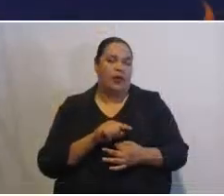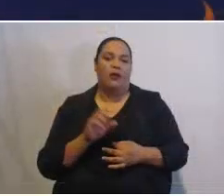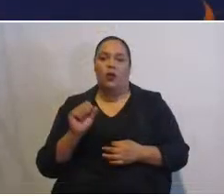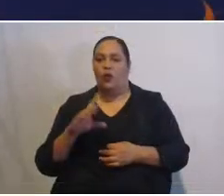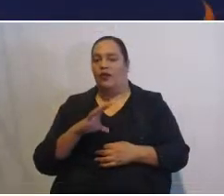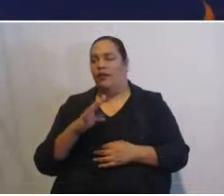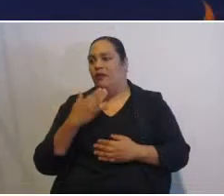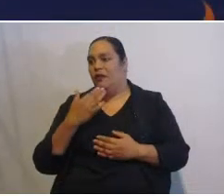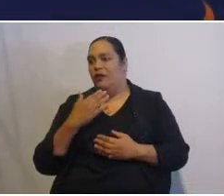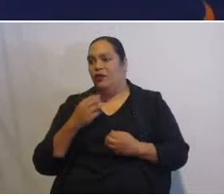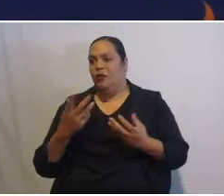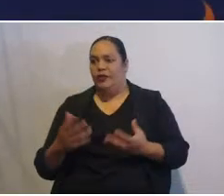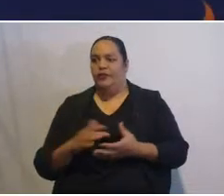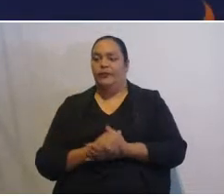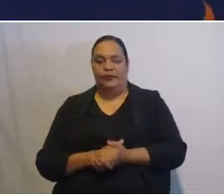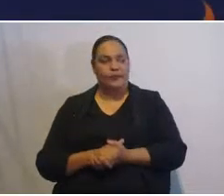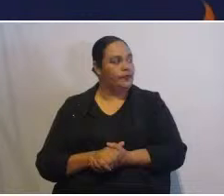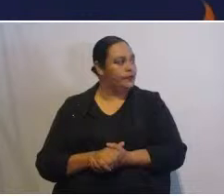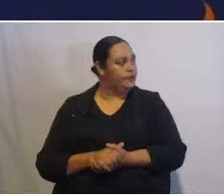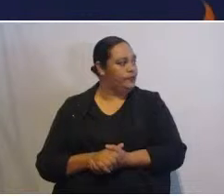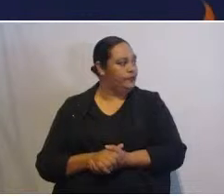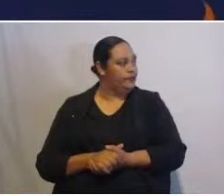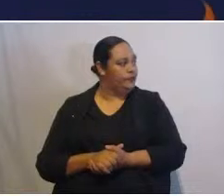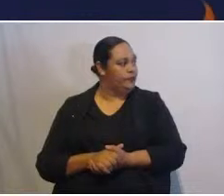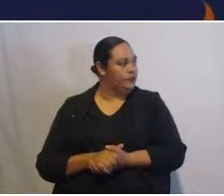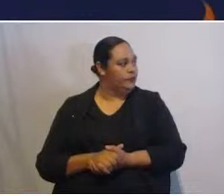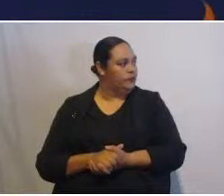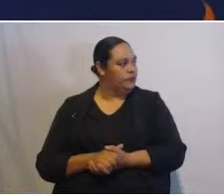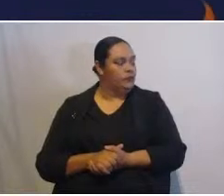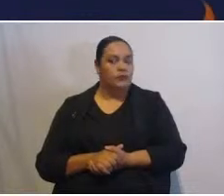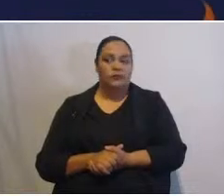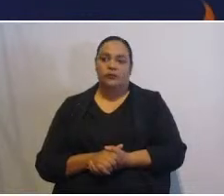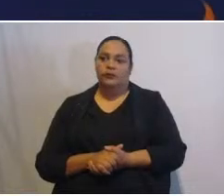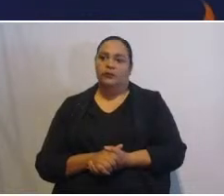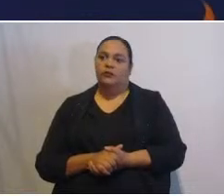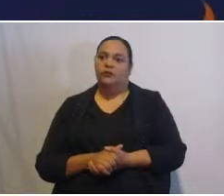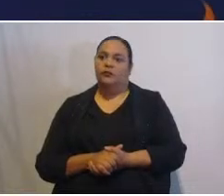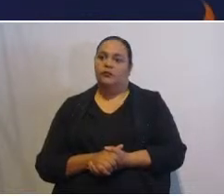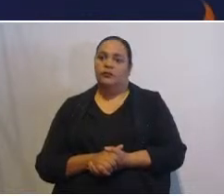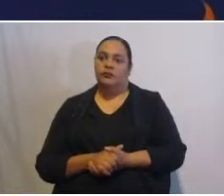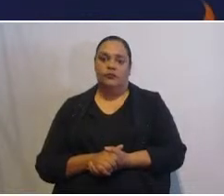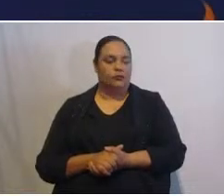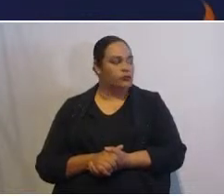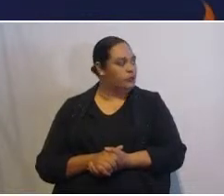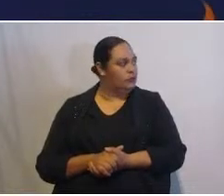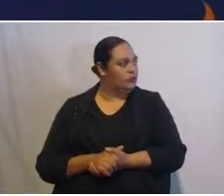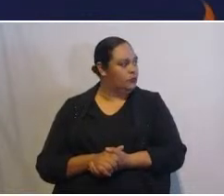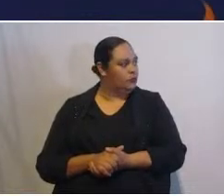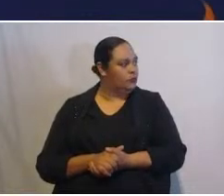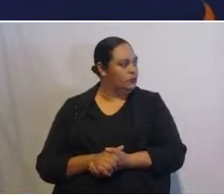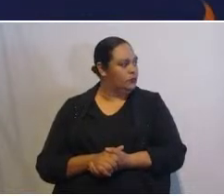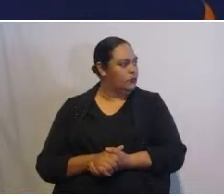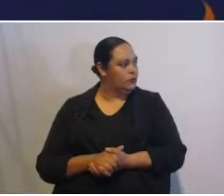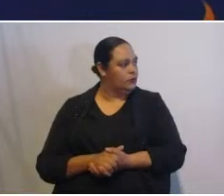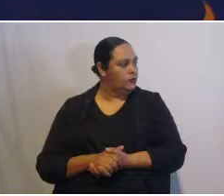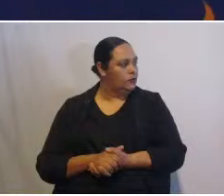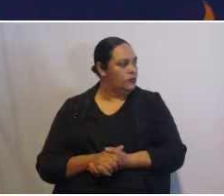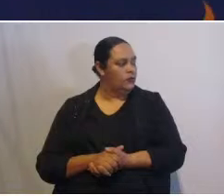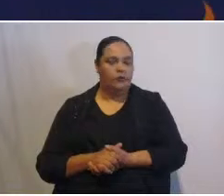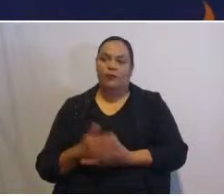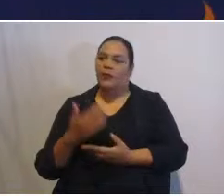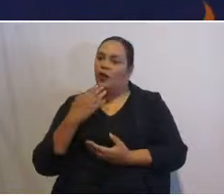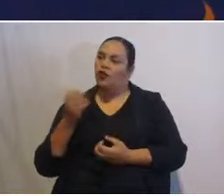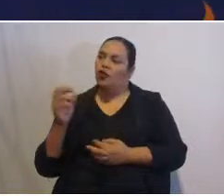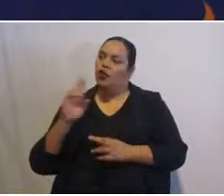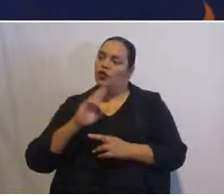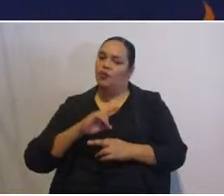much. Thank you. Mr. Mkhize? Thanks, Chairperson. Thanks for the responses, noting that you are